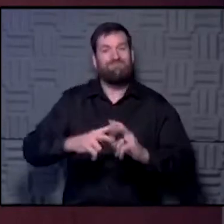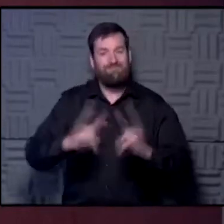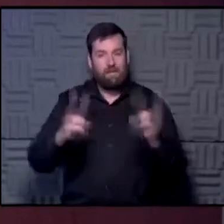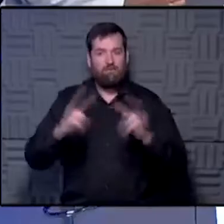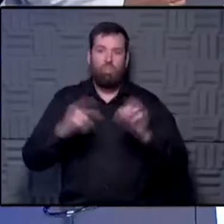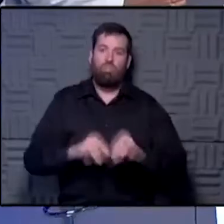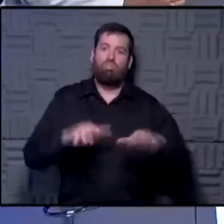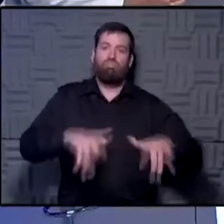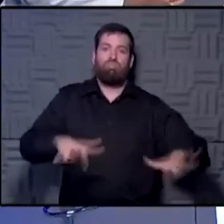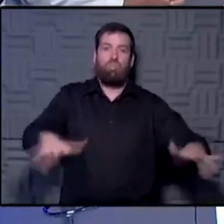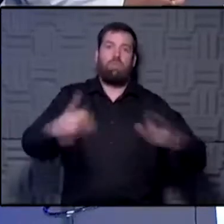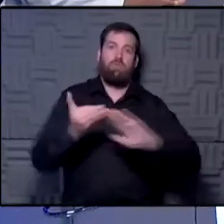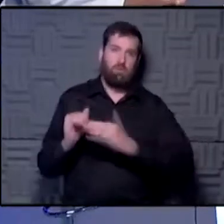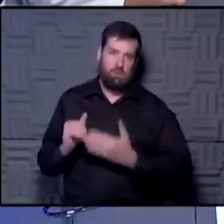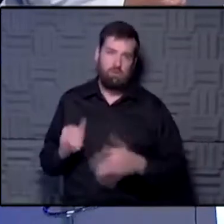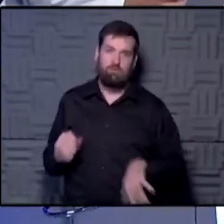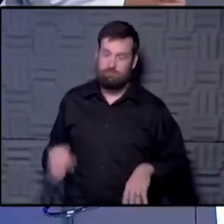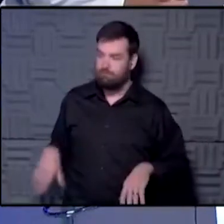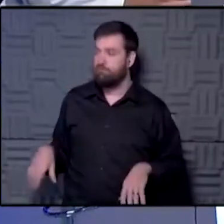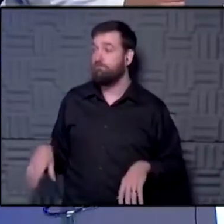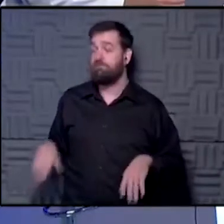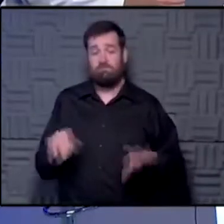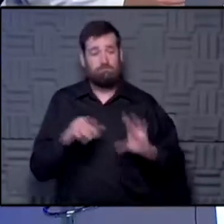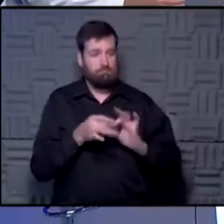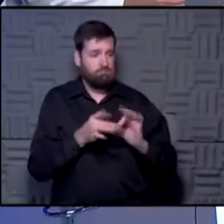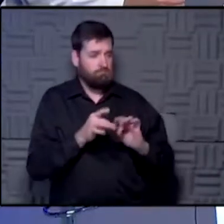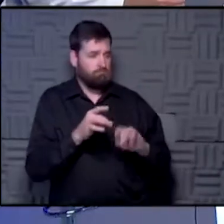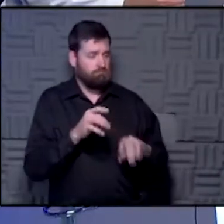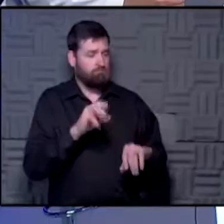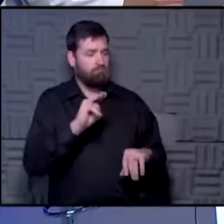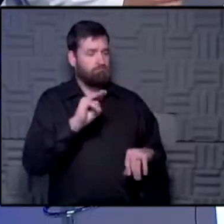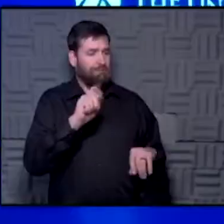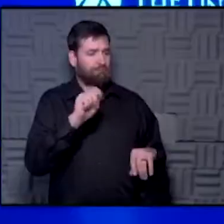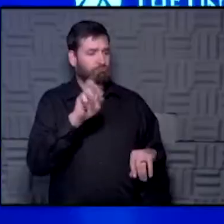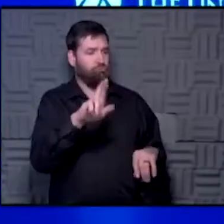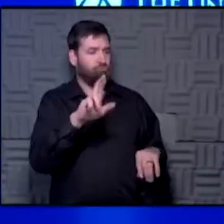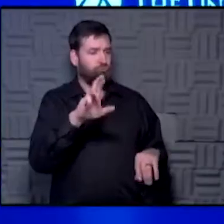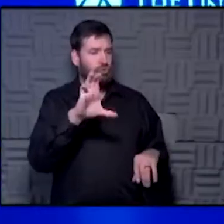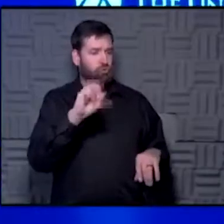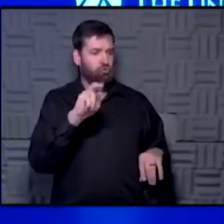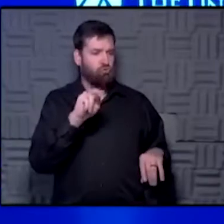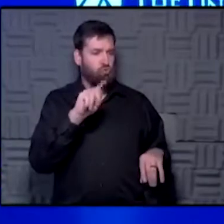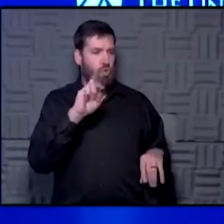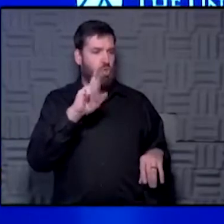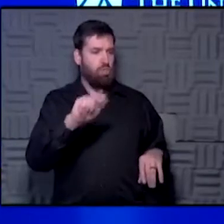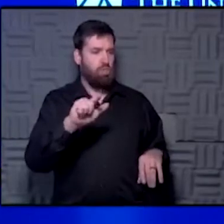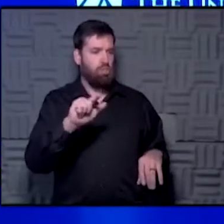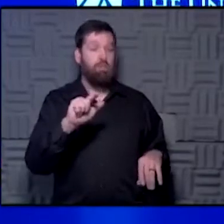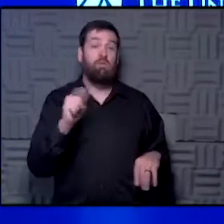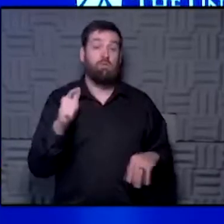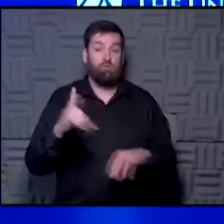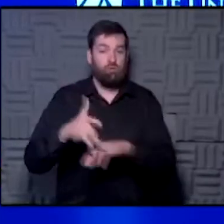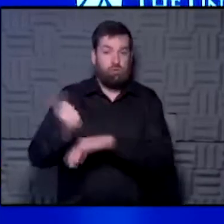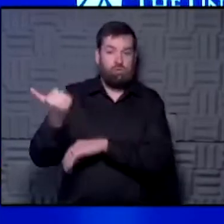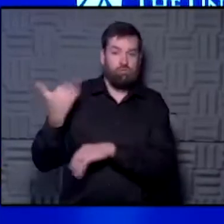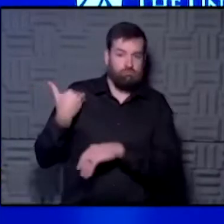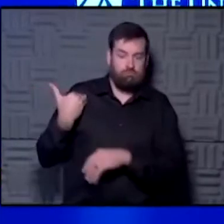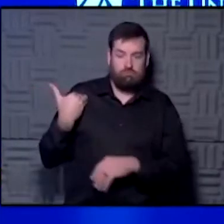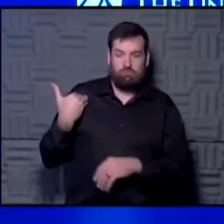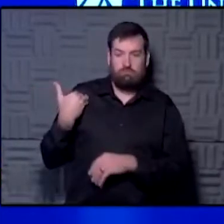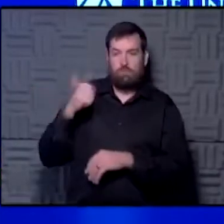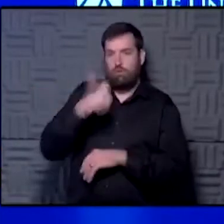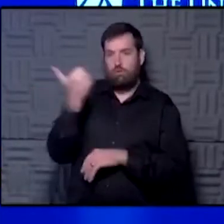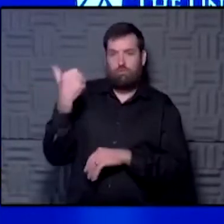in the community. And I'll also speak to the guys in Master Control. I think earlier we, in a broadcast,